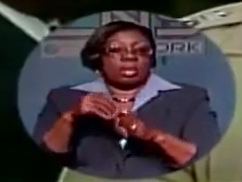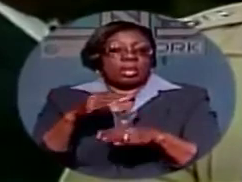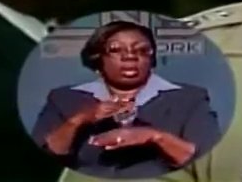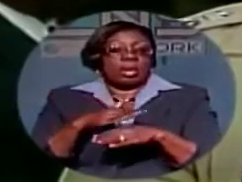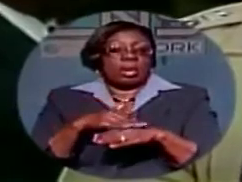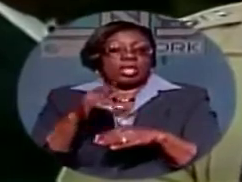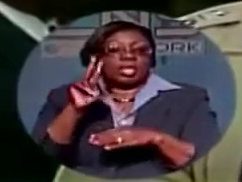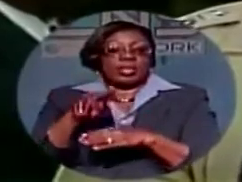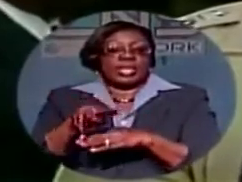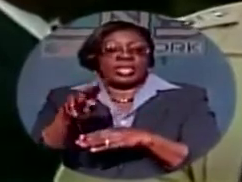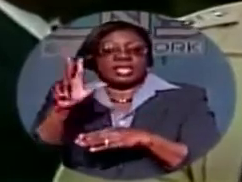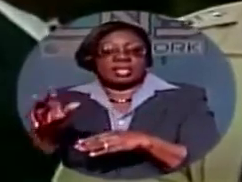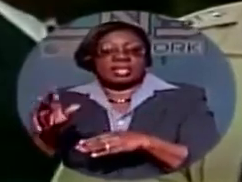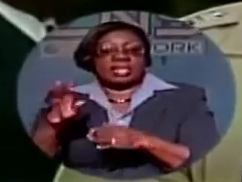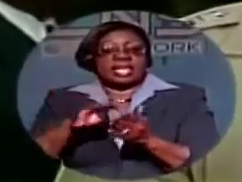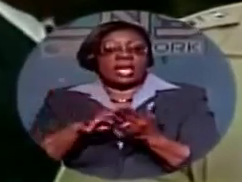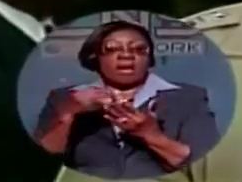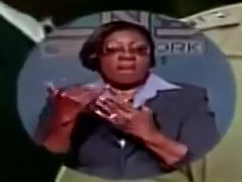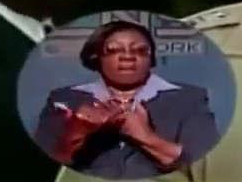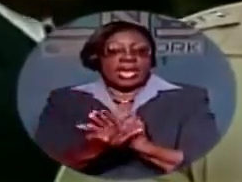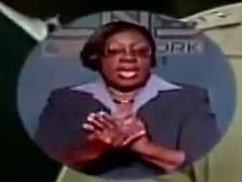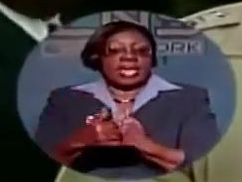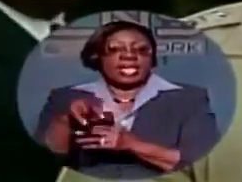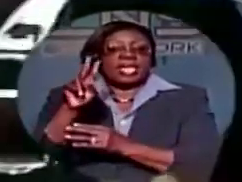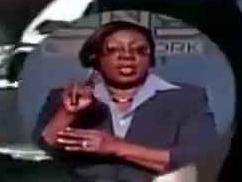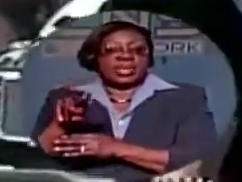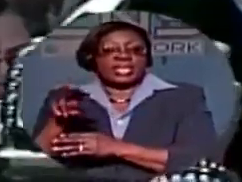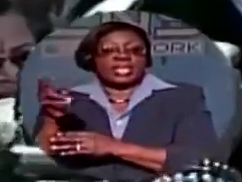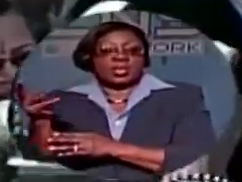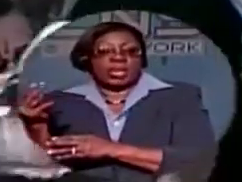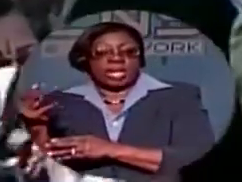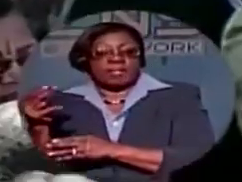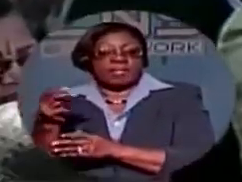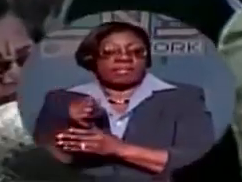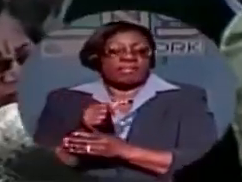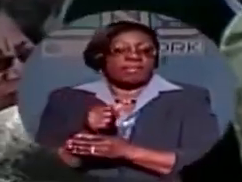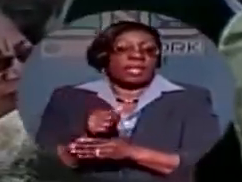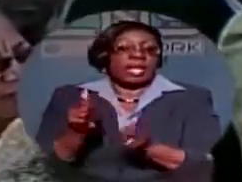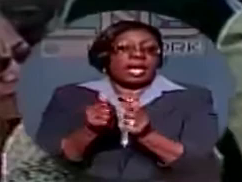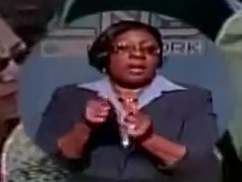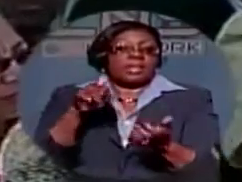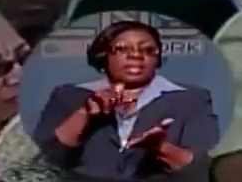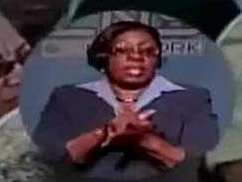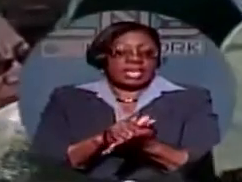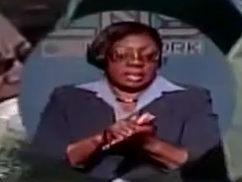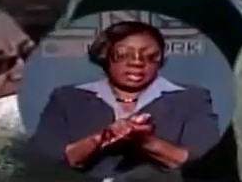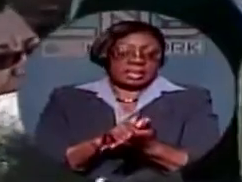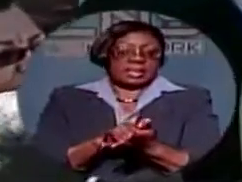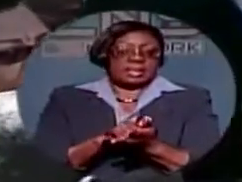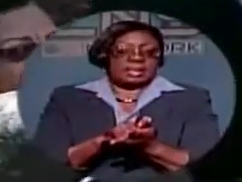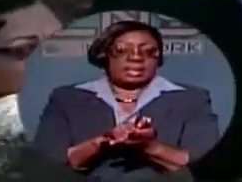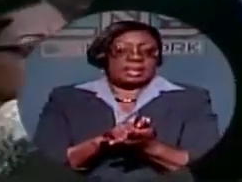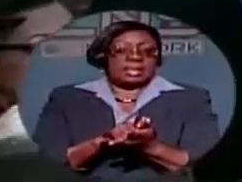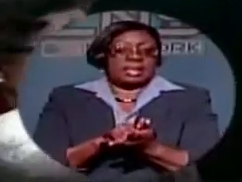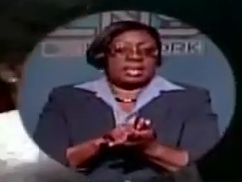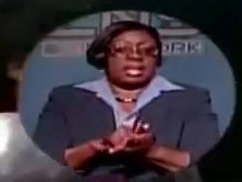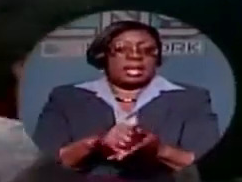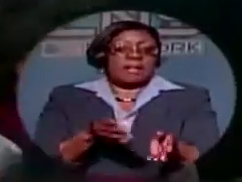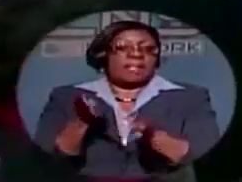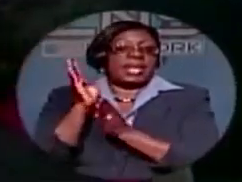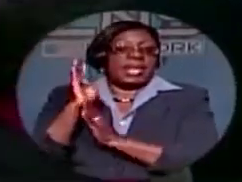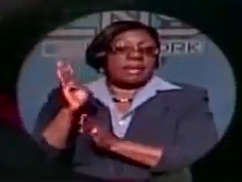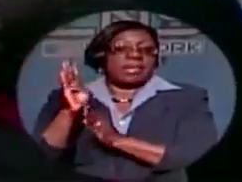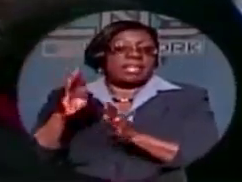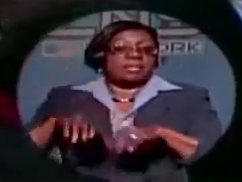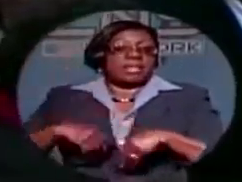the 23rd day of May, 2012. And with that latest announcement, although still no date, Bahamians were given